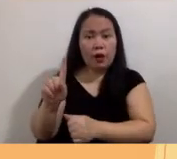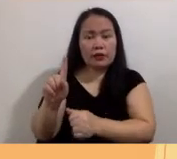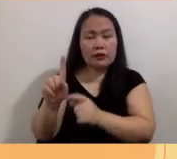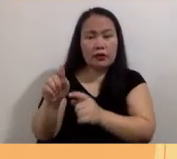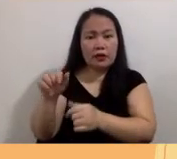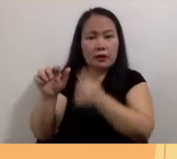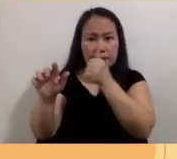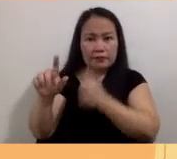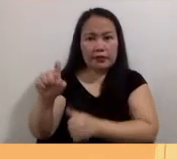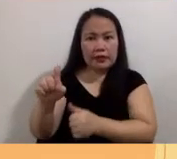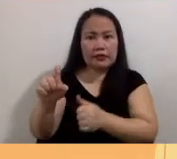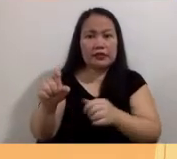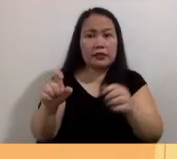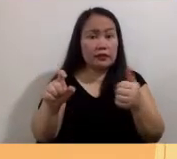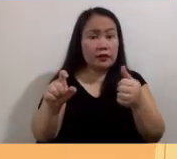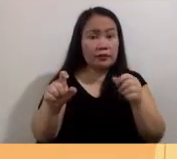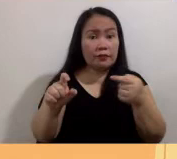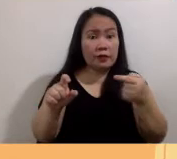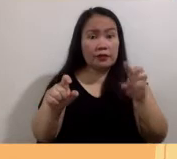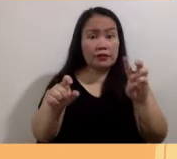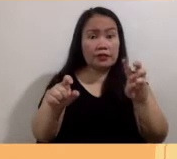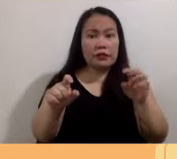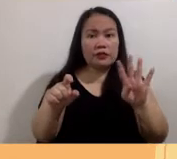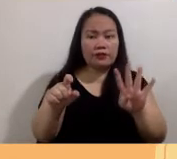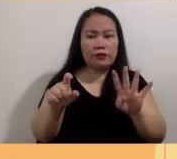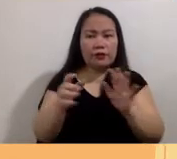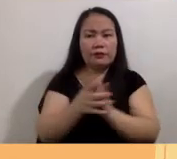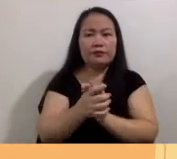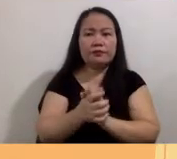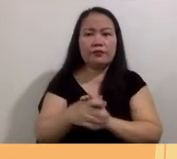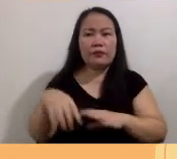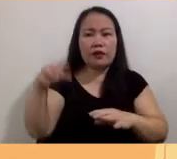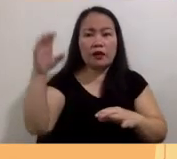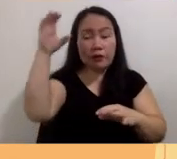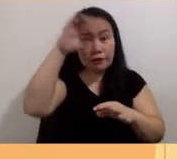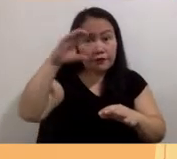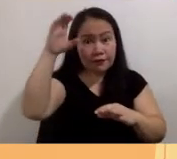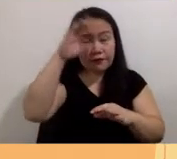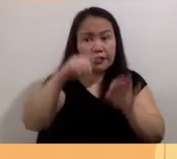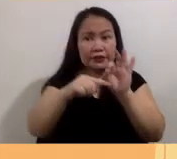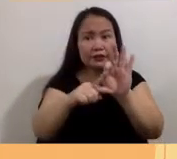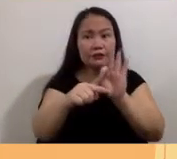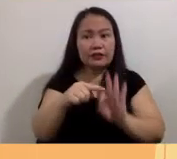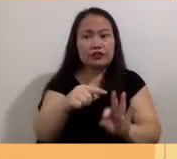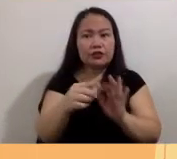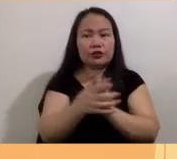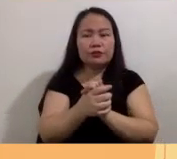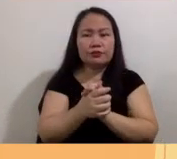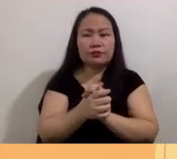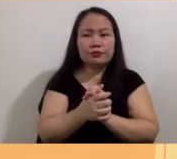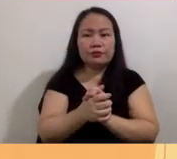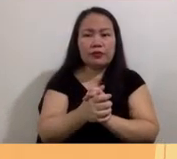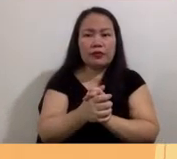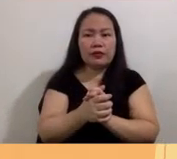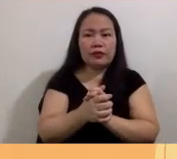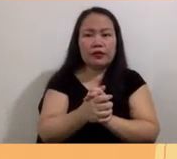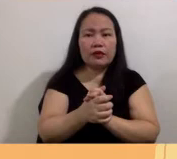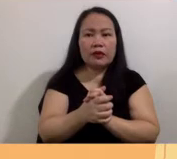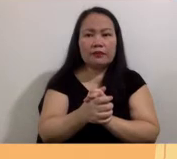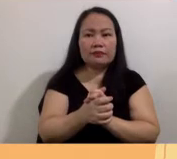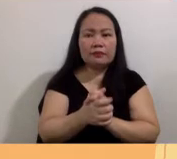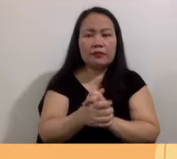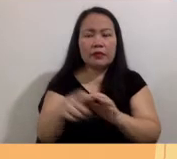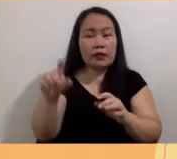is 4. Alright, let's go back to the question. Find the fraction. So, kanina, ang representation natin for